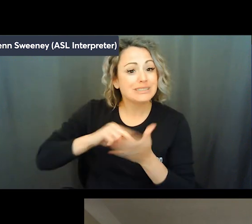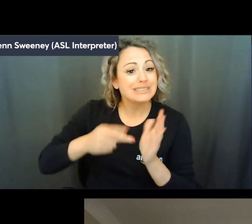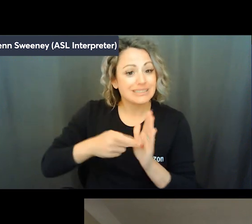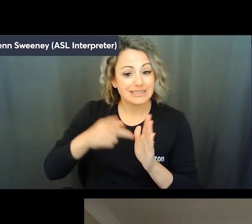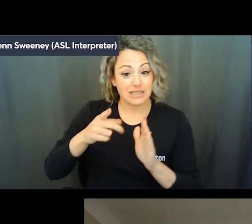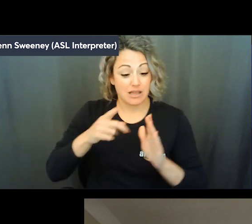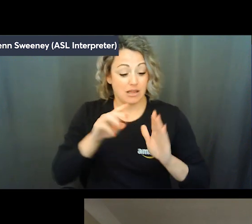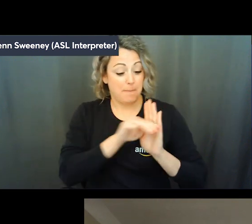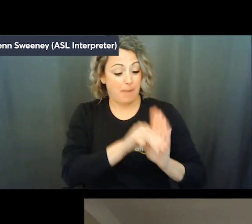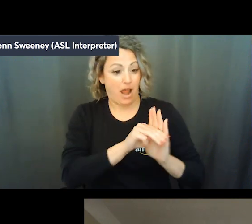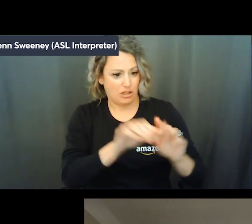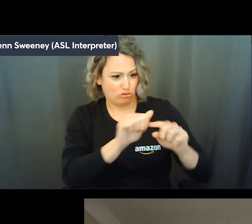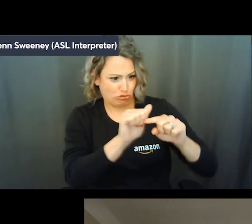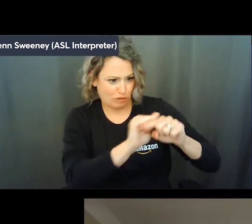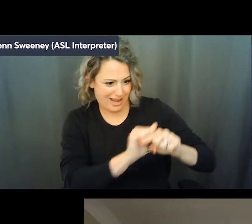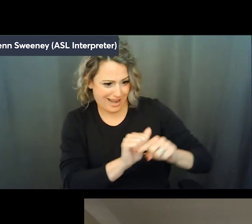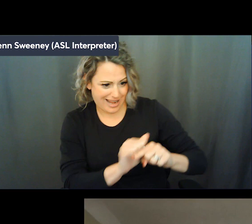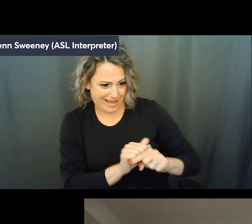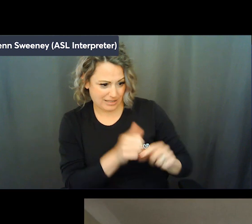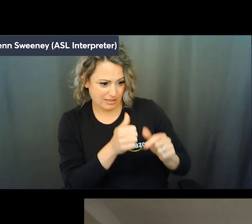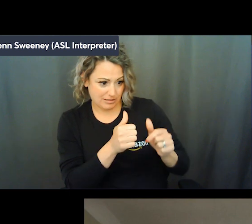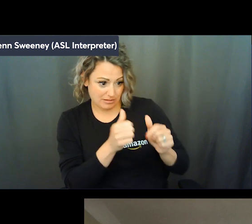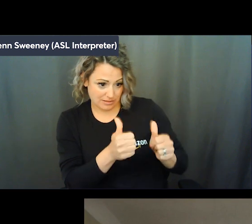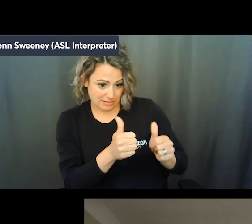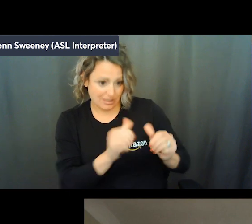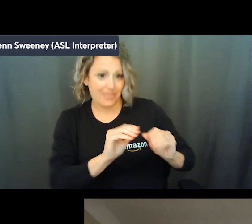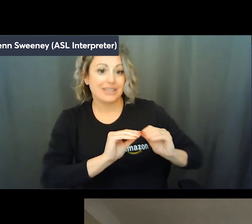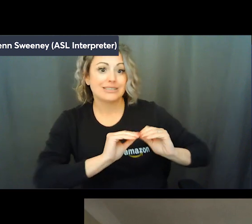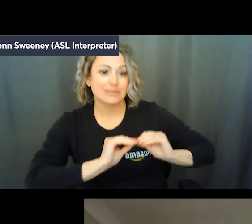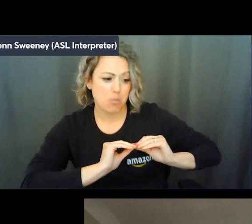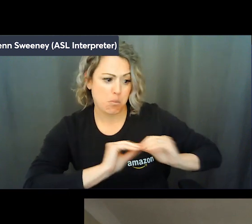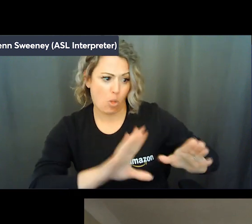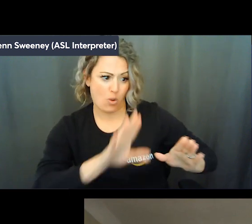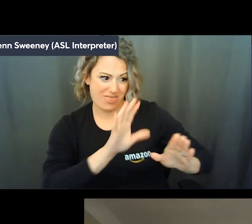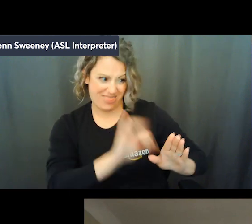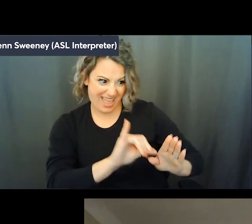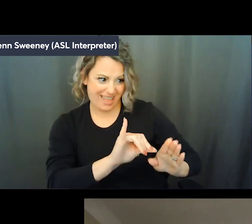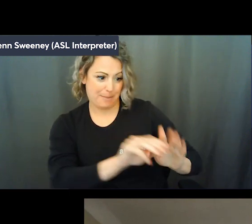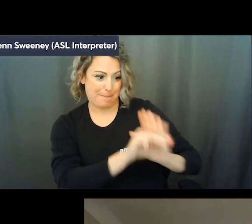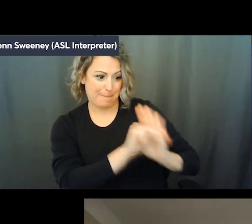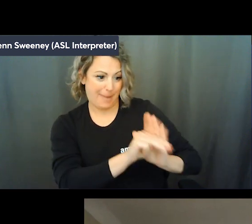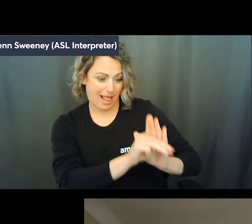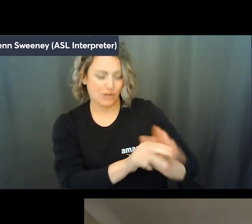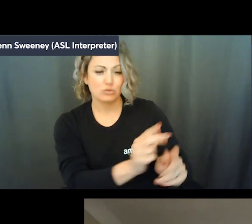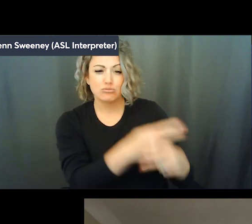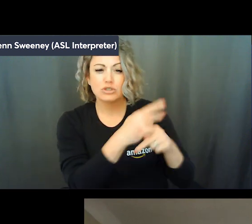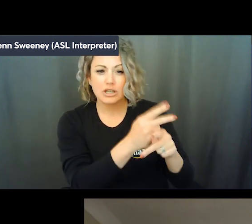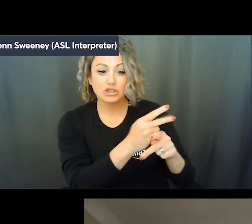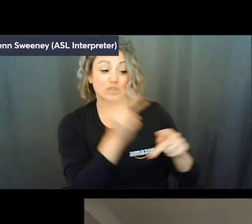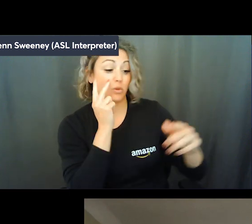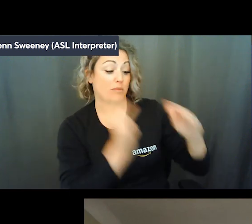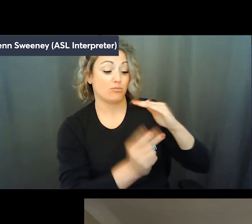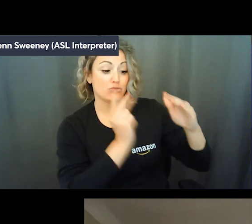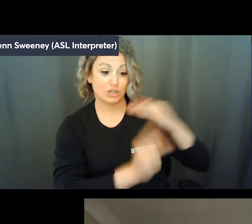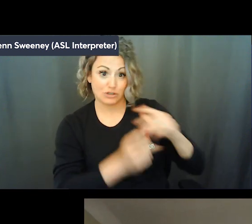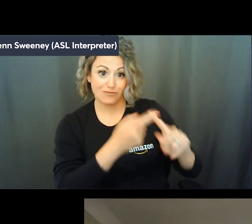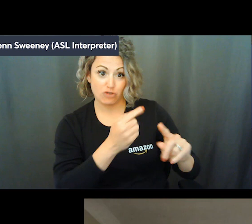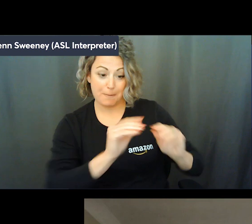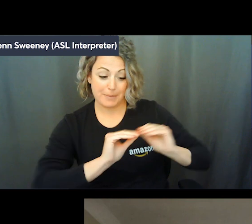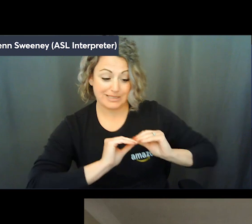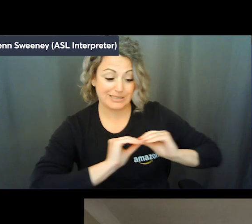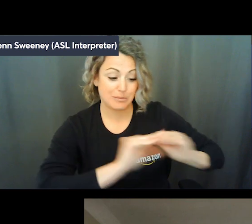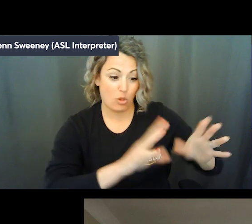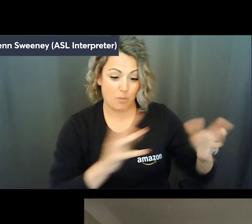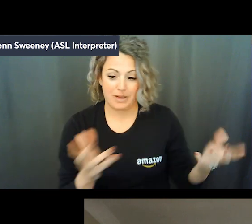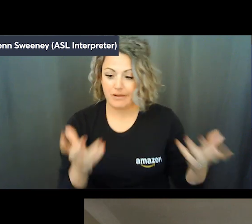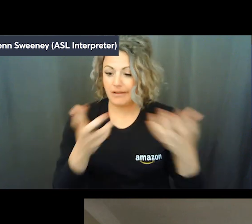trained a model, you want to deploy it into production so that you can use the predictions from the deployment to integrate